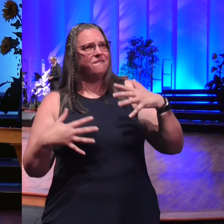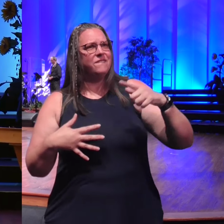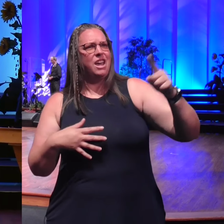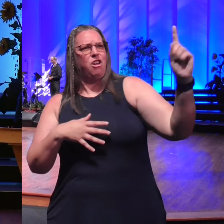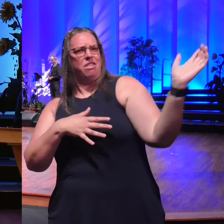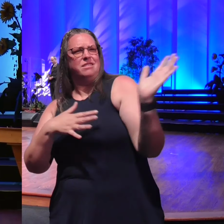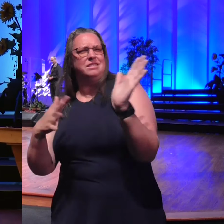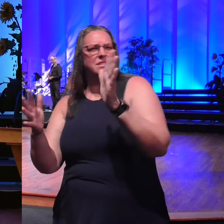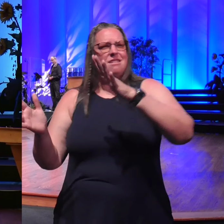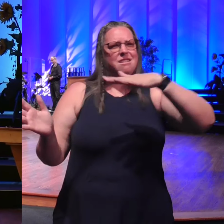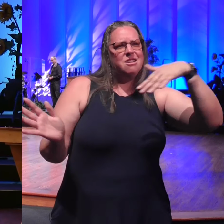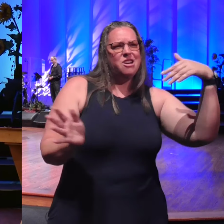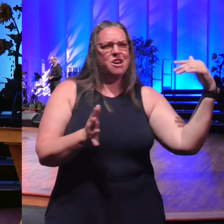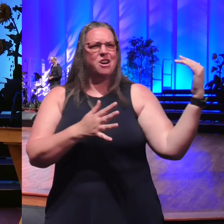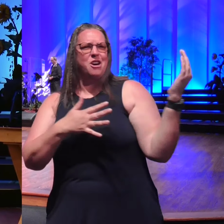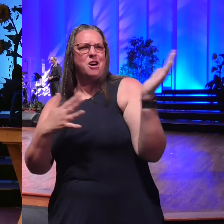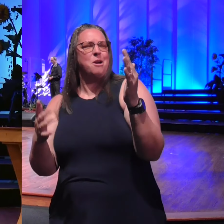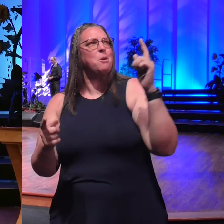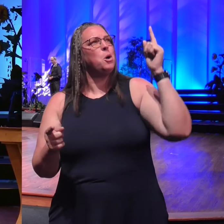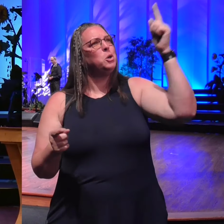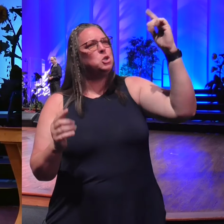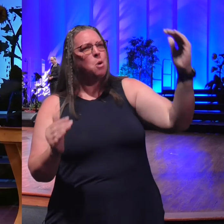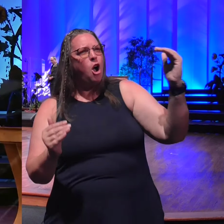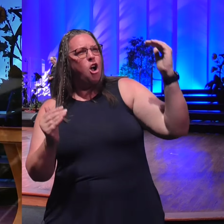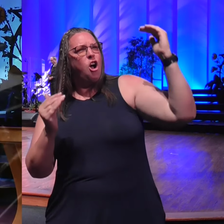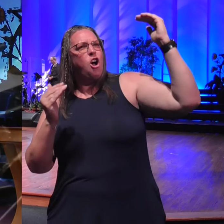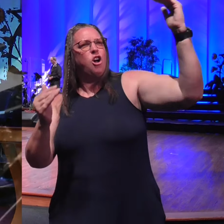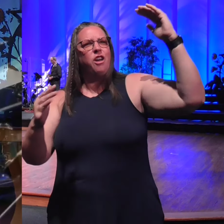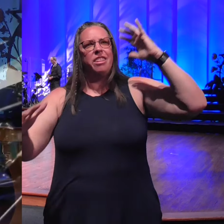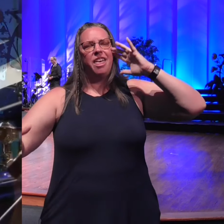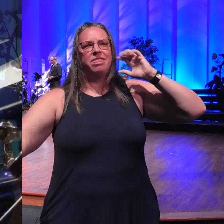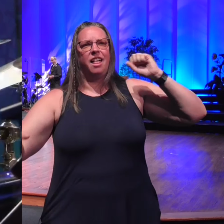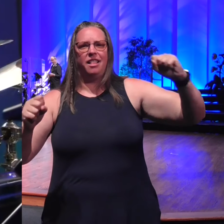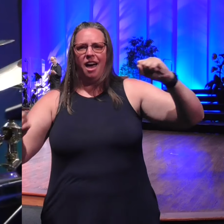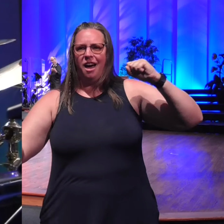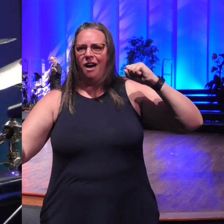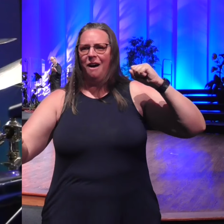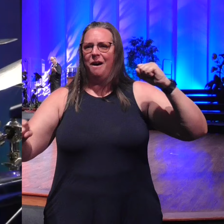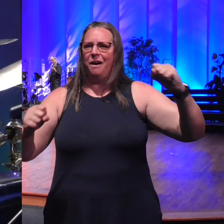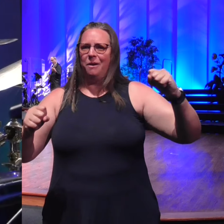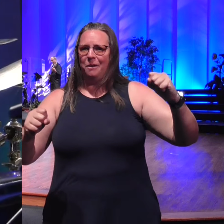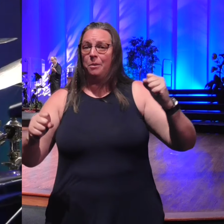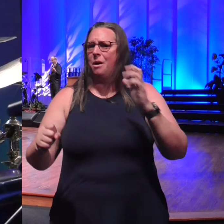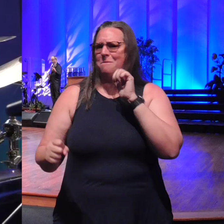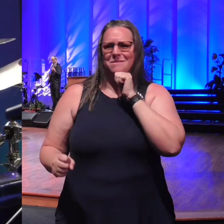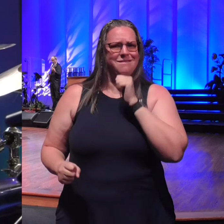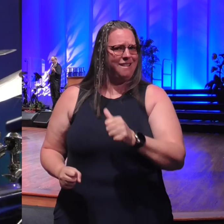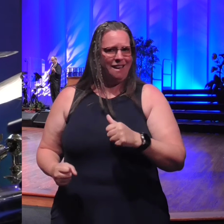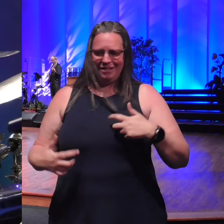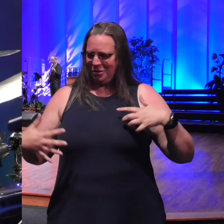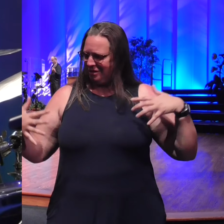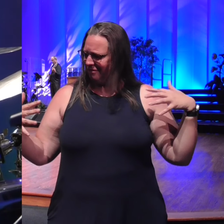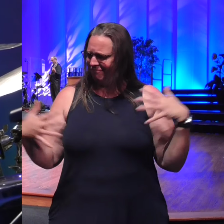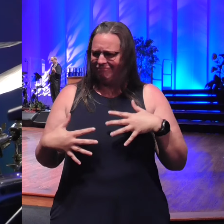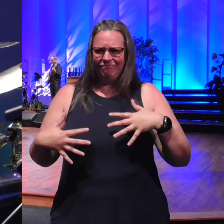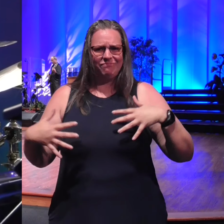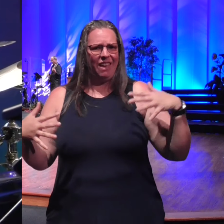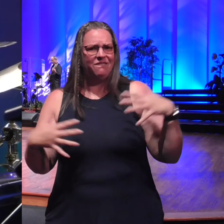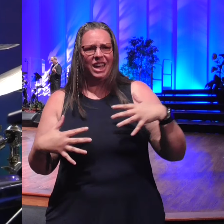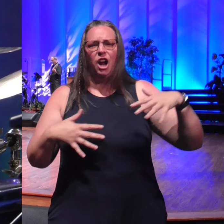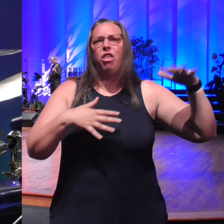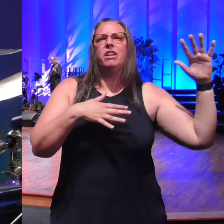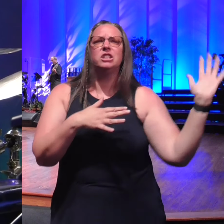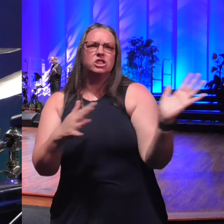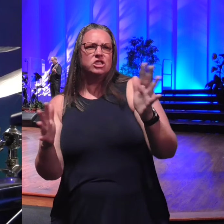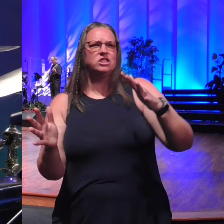storm. You are greater than its roar. I'm not gonna fear the storm.